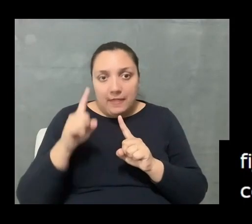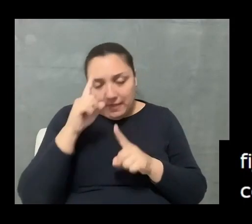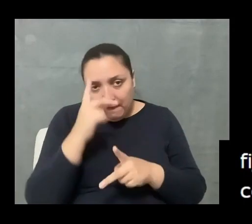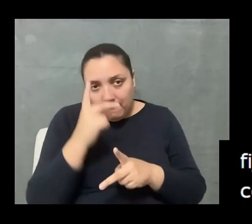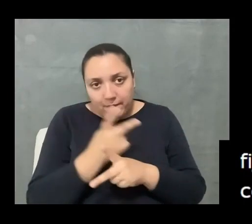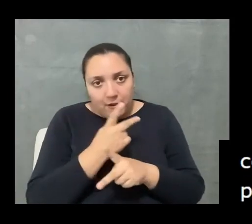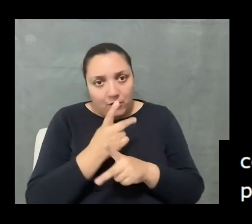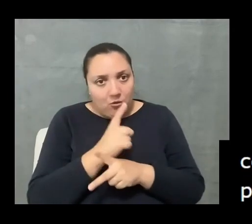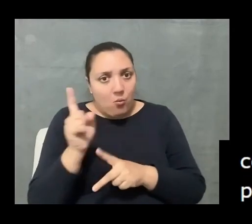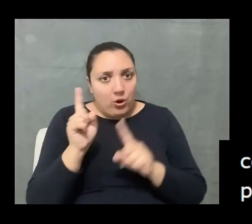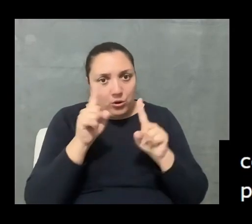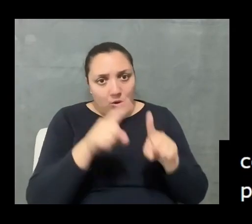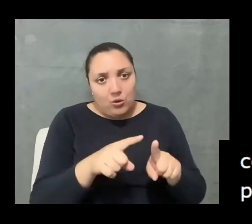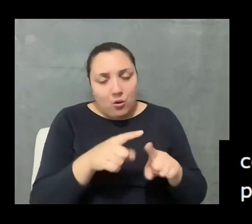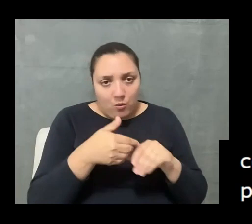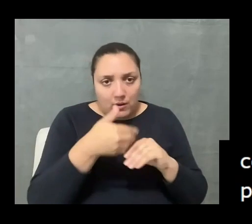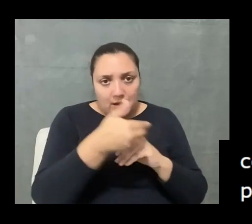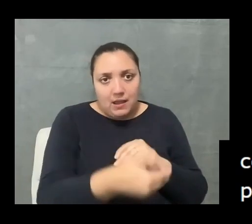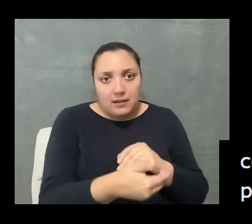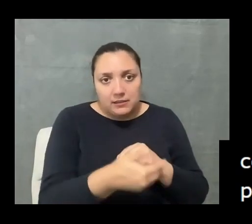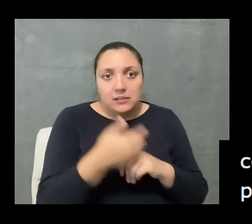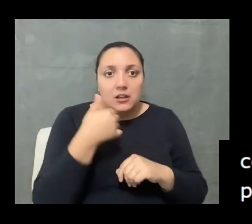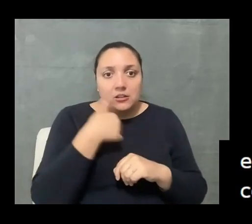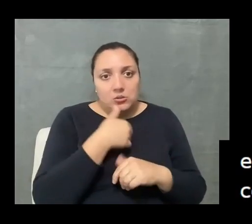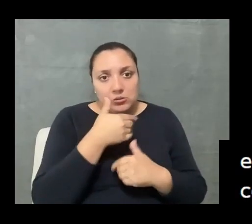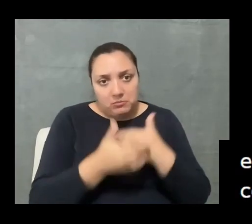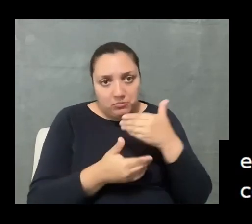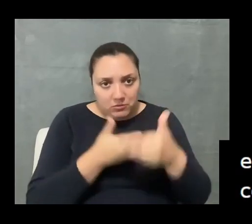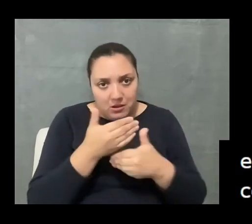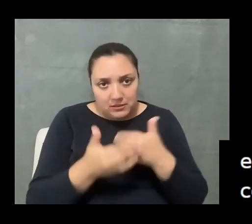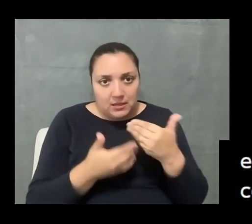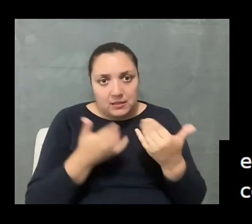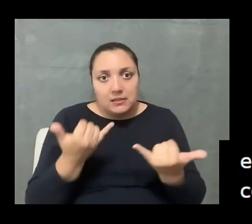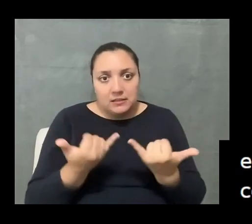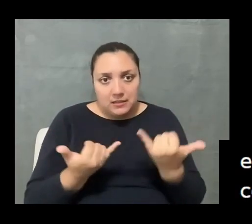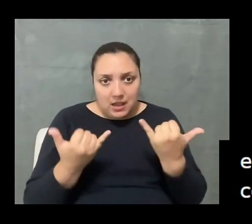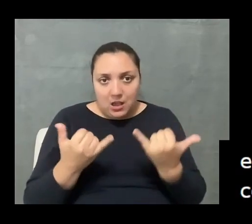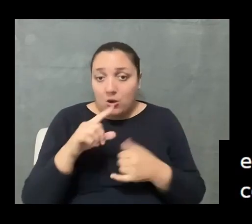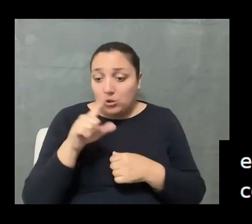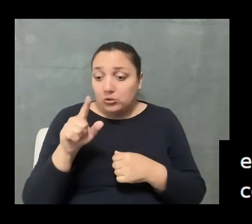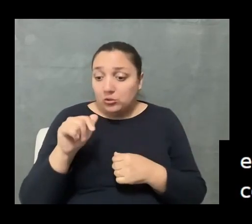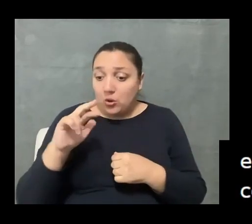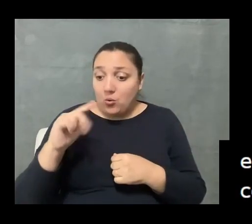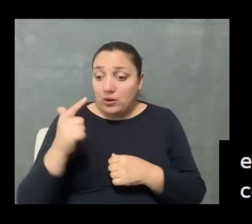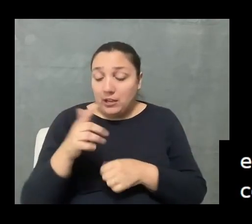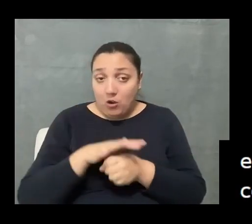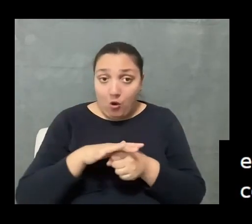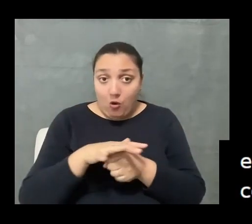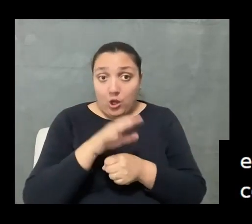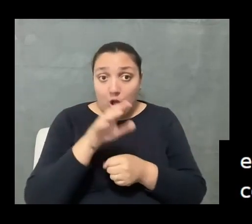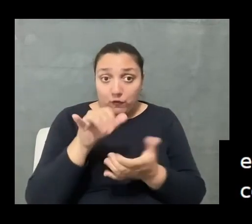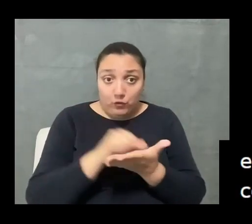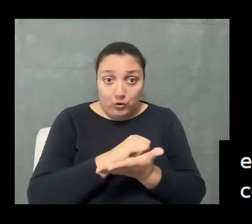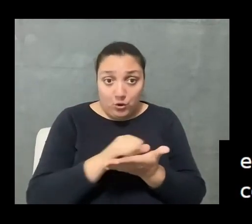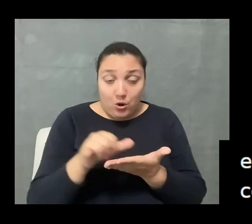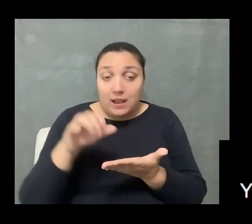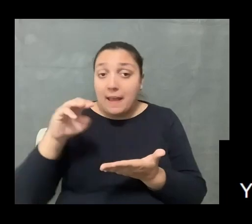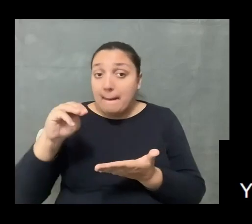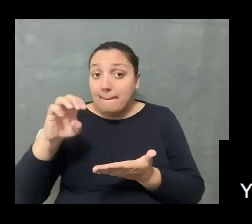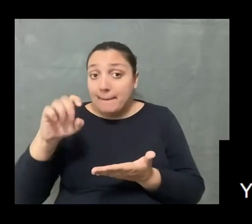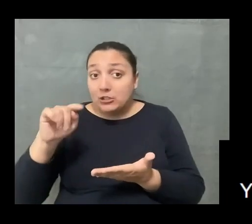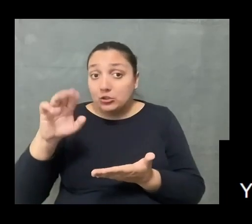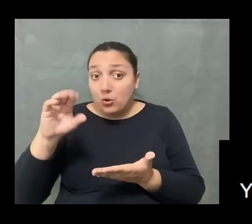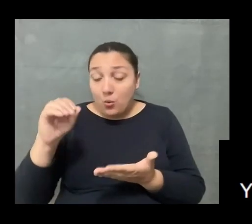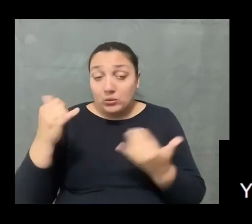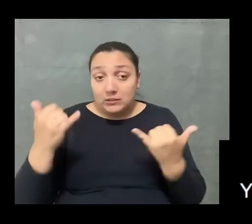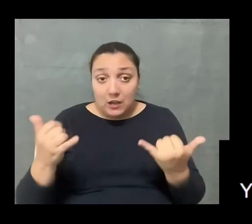And that is what we like to do. So we are in the process right now of zoning out all of New York and New York Metro. And I know we've talked today.